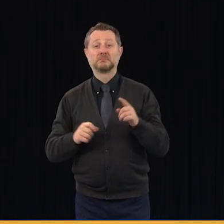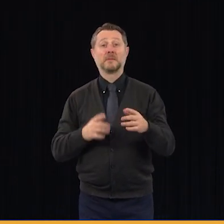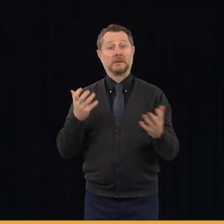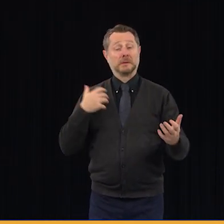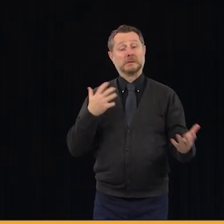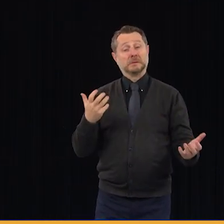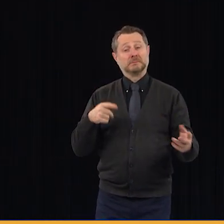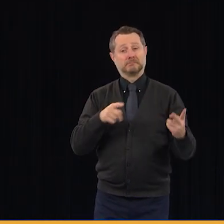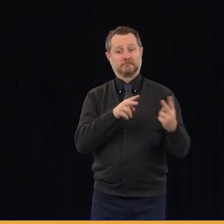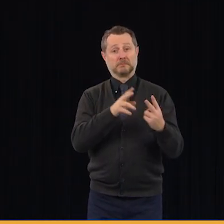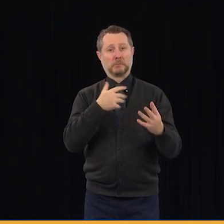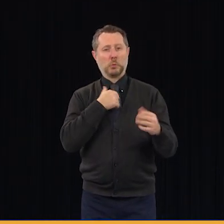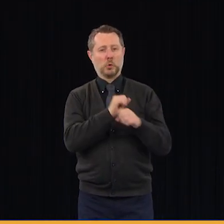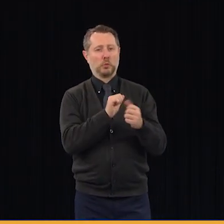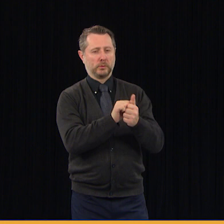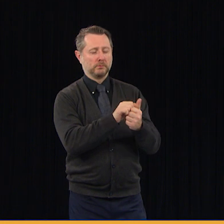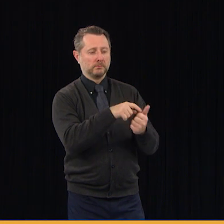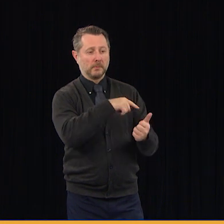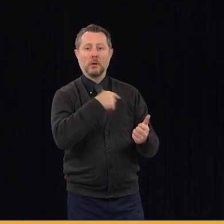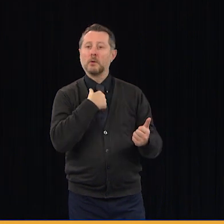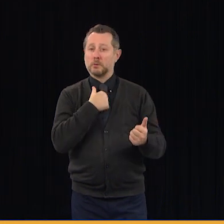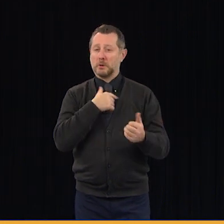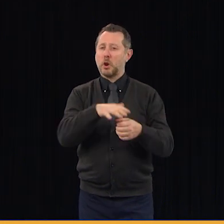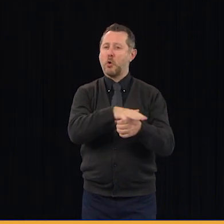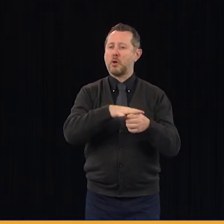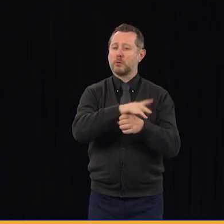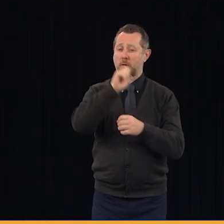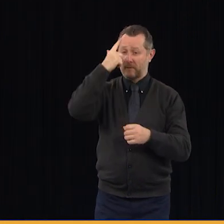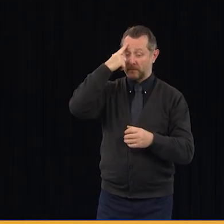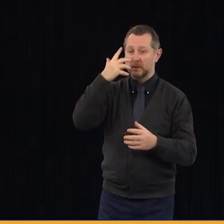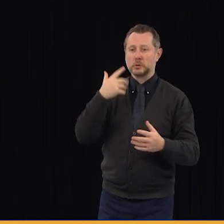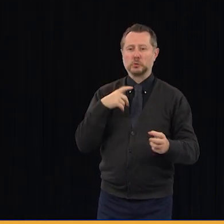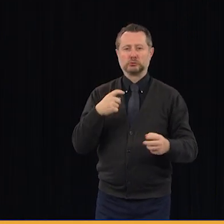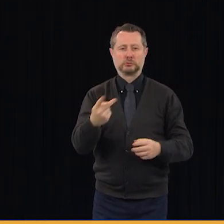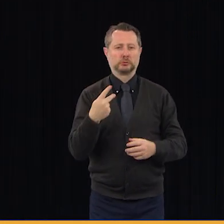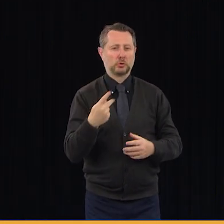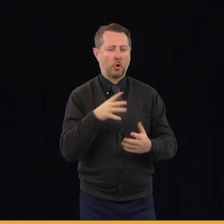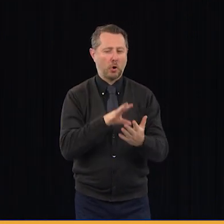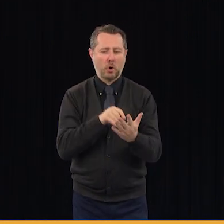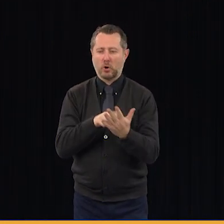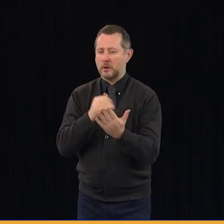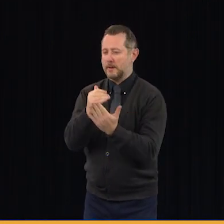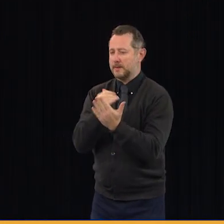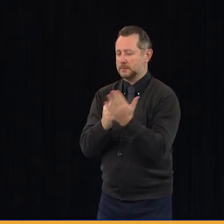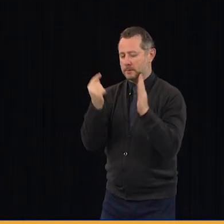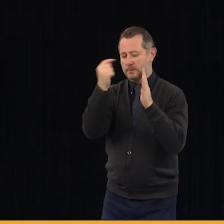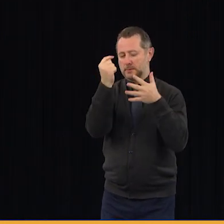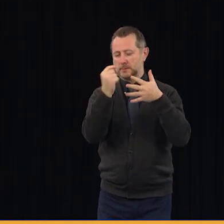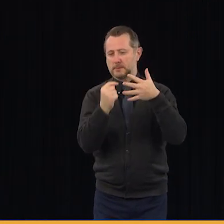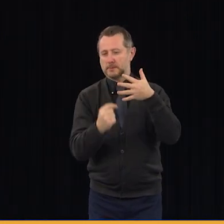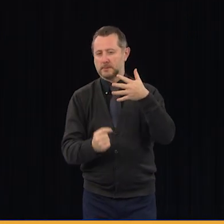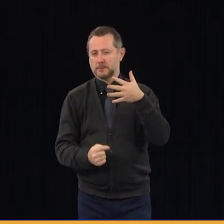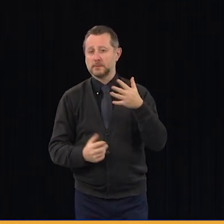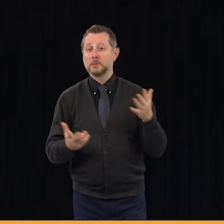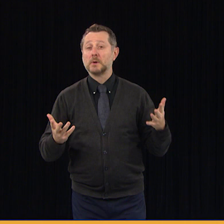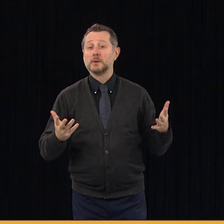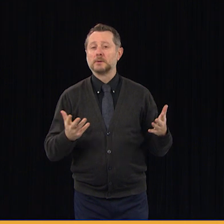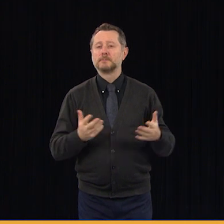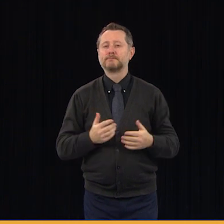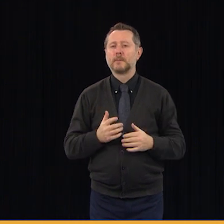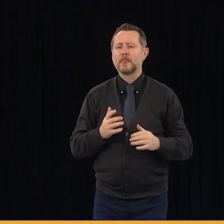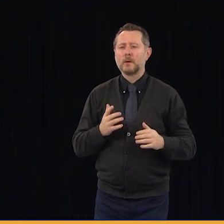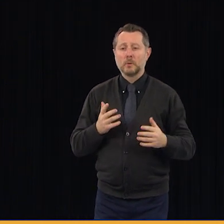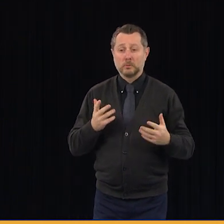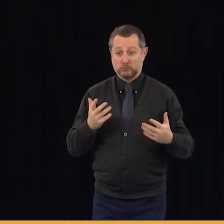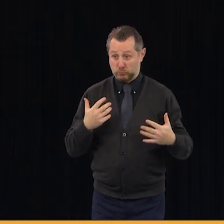help. Also, let's learn the lessons of what we're going through now, because we haven't finished going through it. Let's